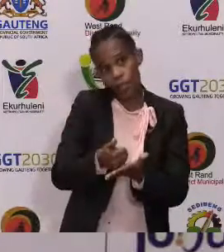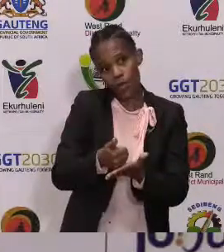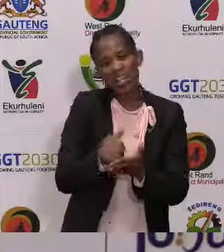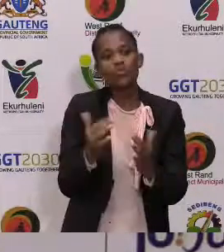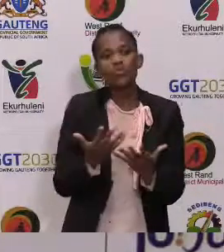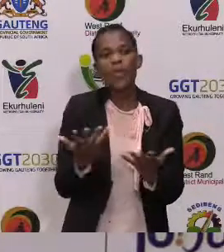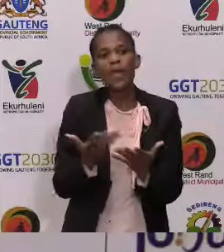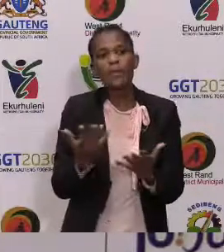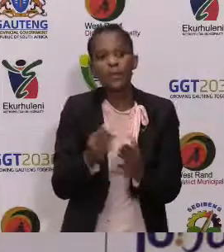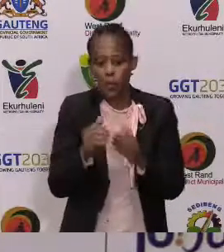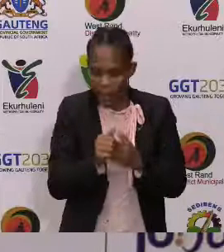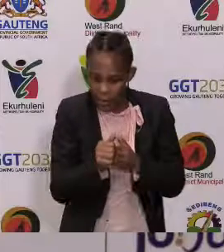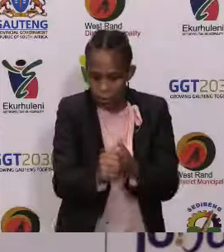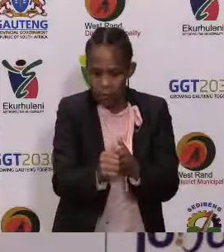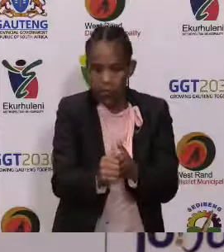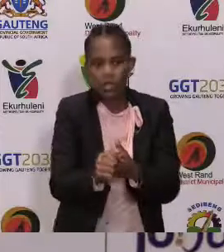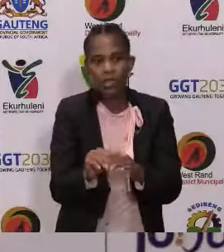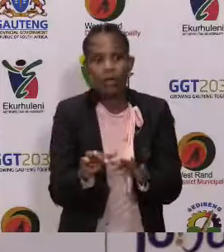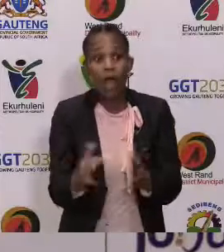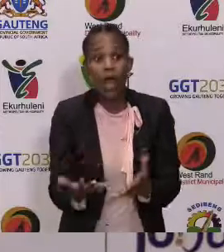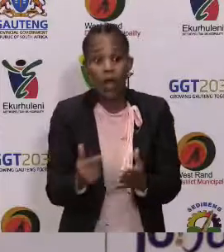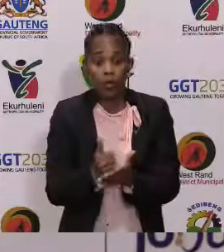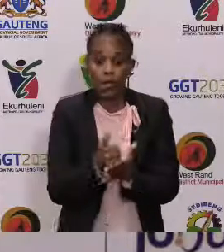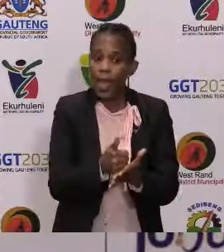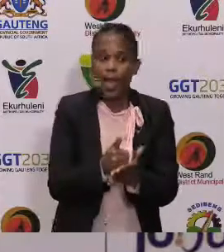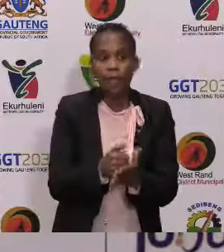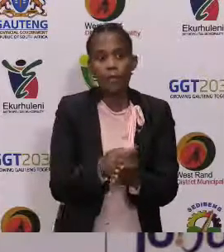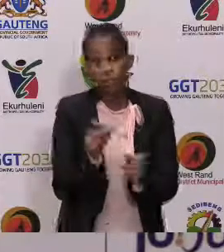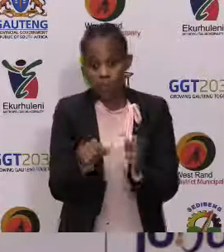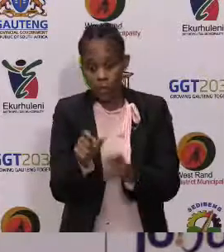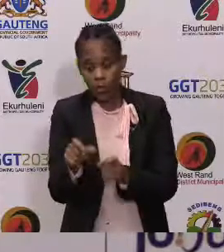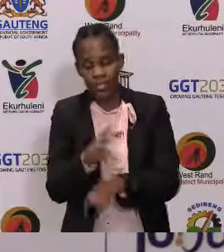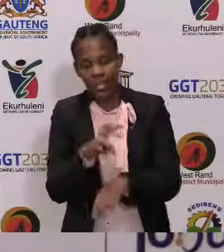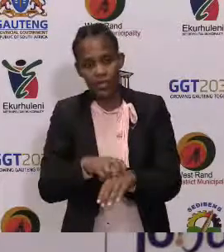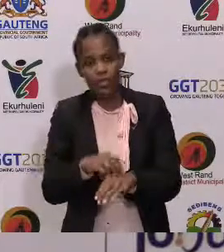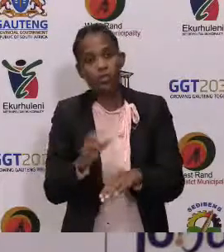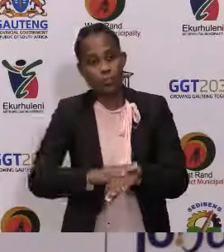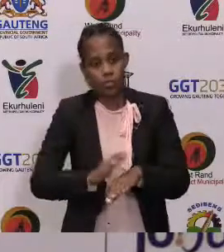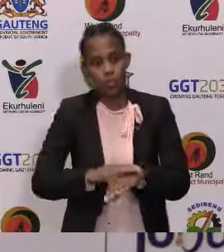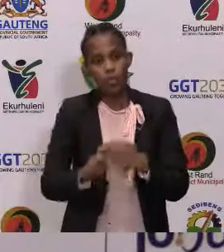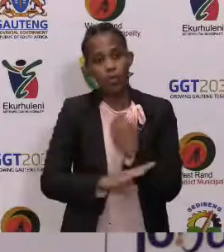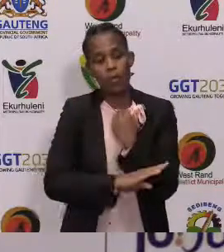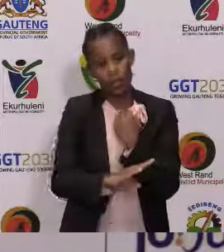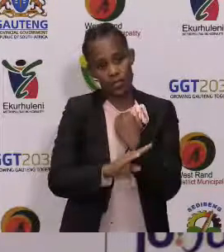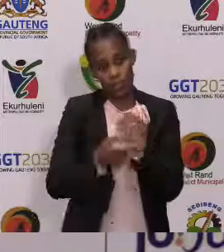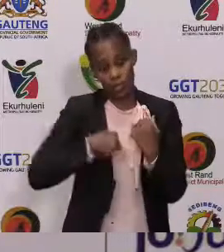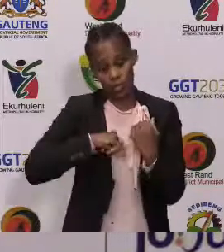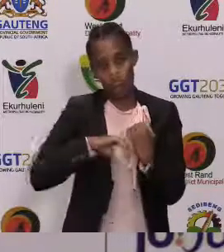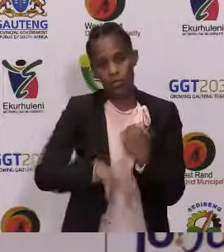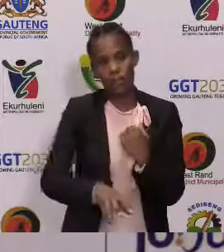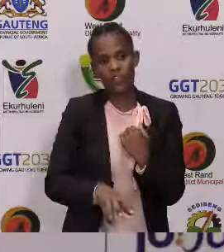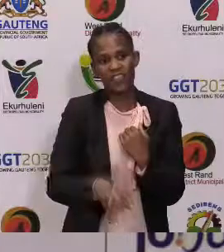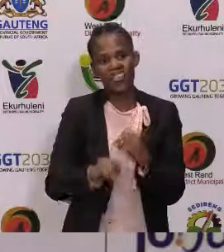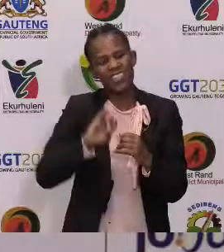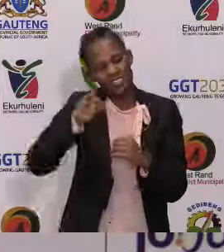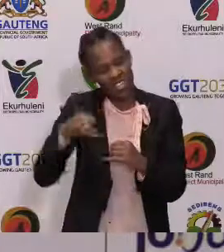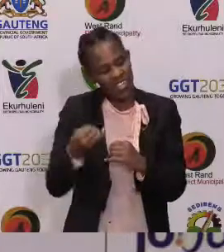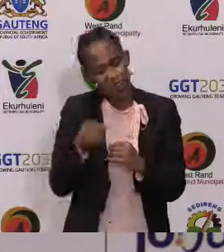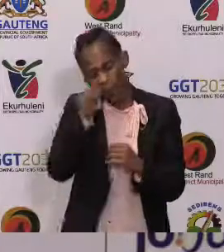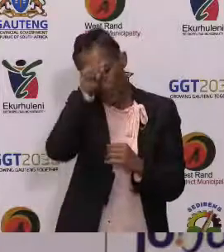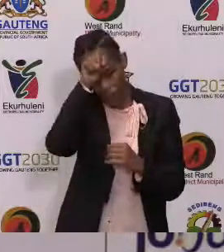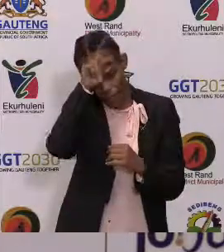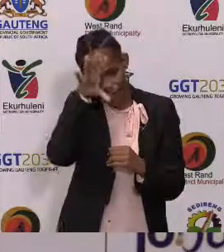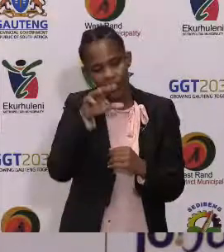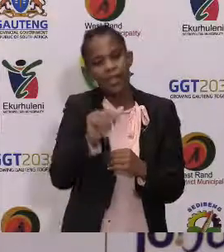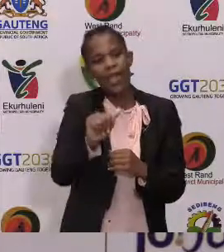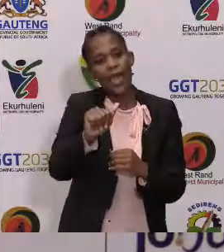can redirect in terms of as and when the trajectory points us. This is just about Anglo, to